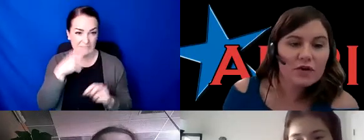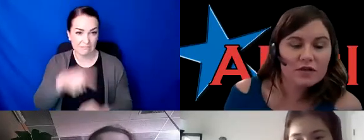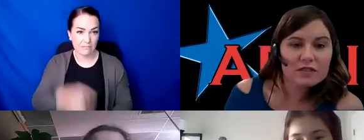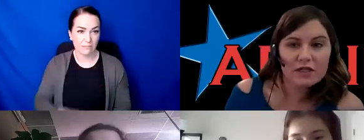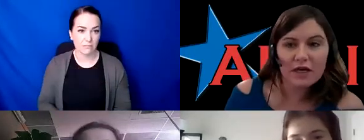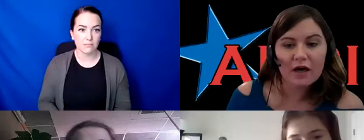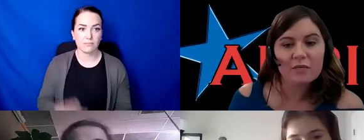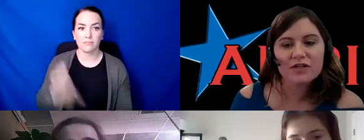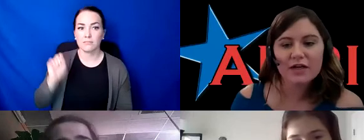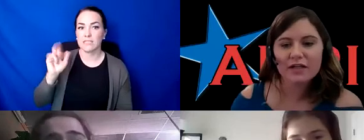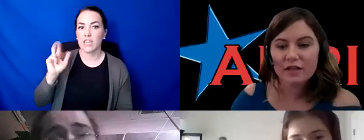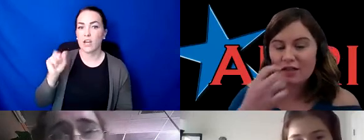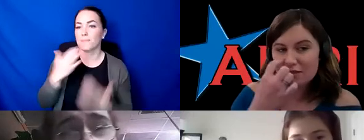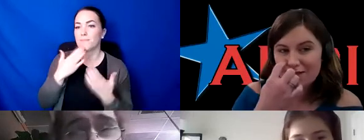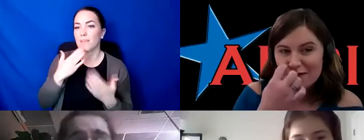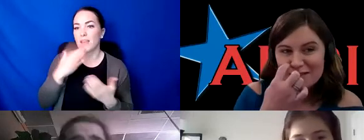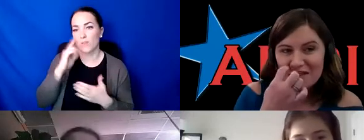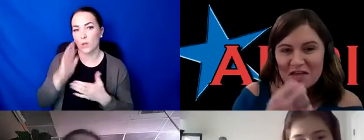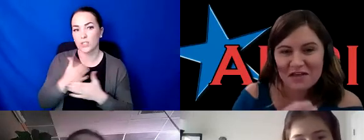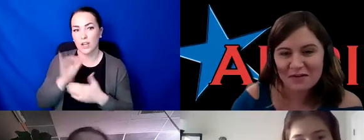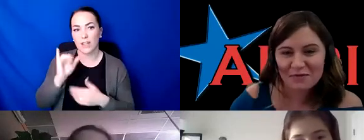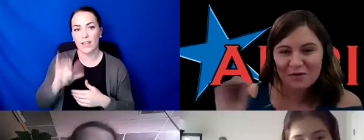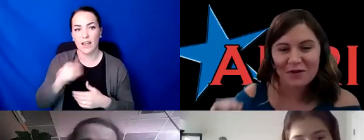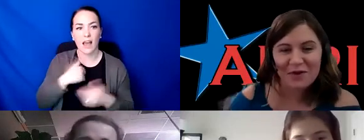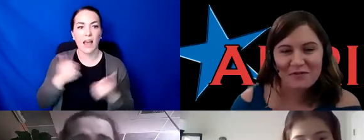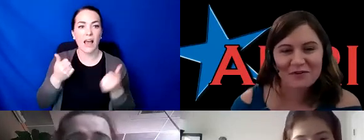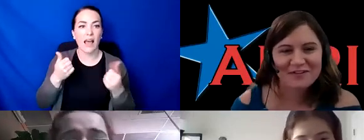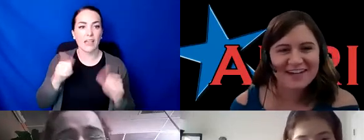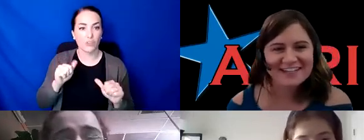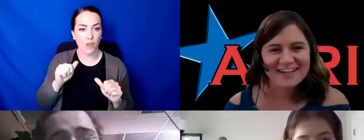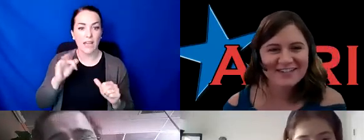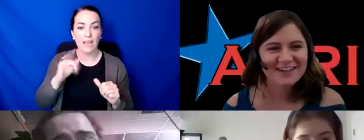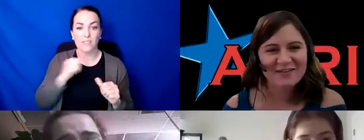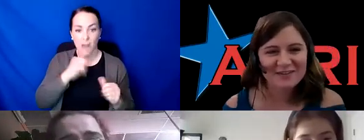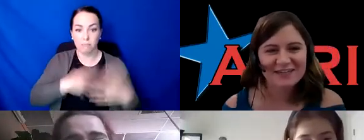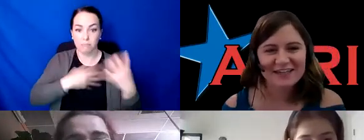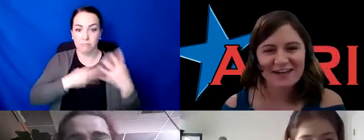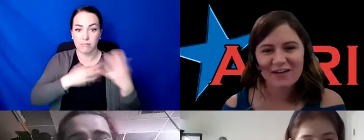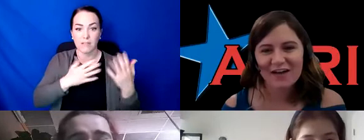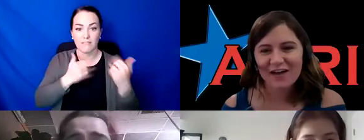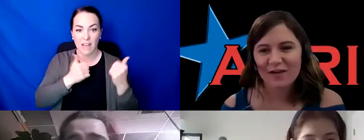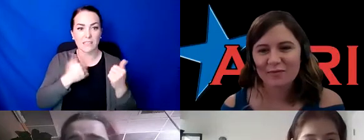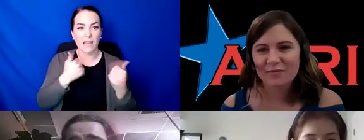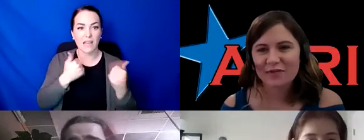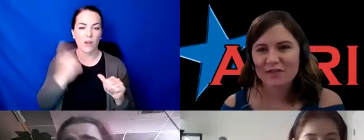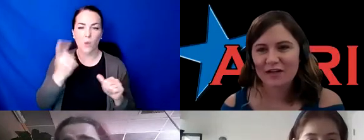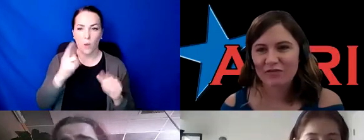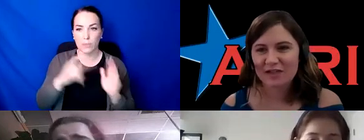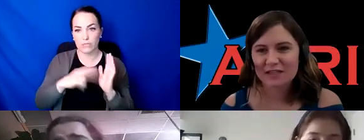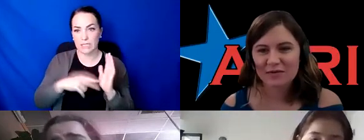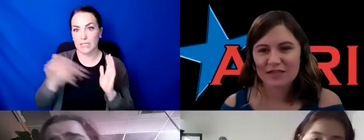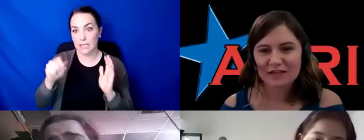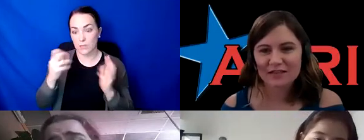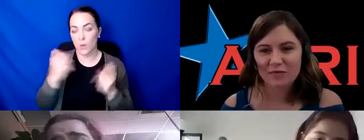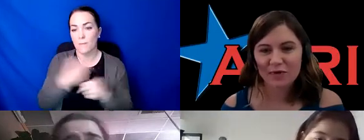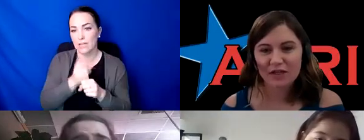Thank you for saying that. I try to, as long as they don't go really fast, I try to always read it out so that everybody